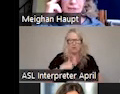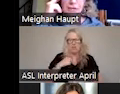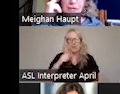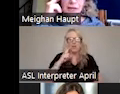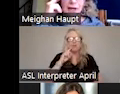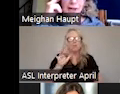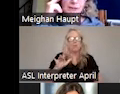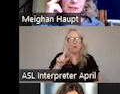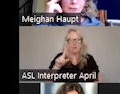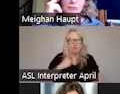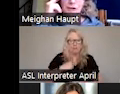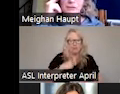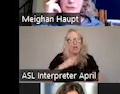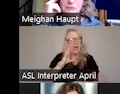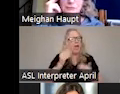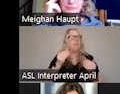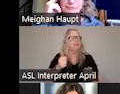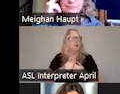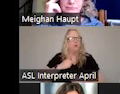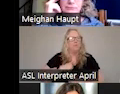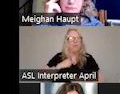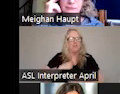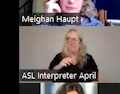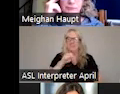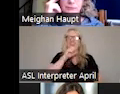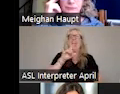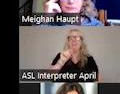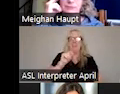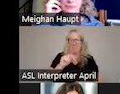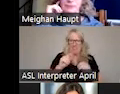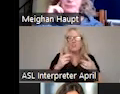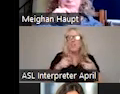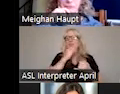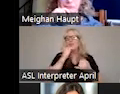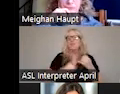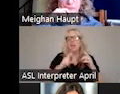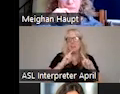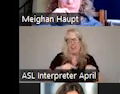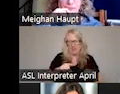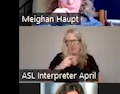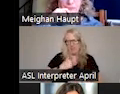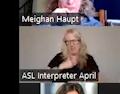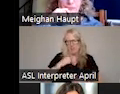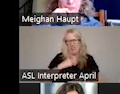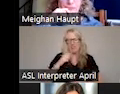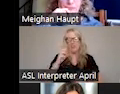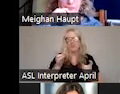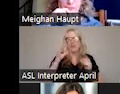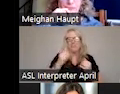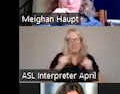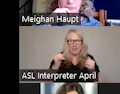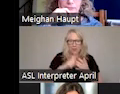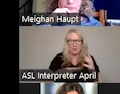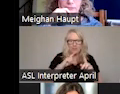veterans. Mhm. I'm going to go with veterans. I love it. Okay, final answer, Veterans Crisis Line. What's the answer?